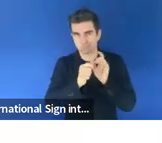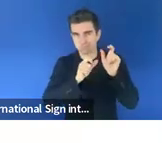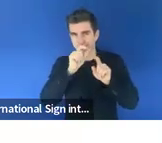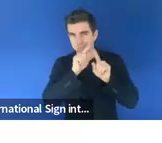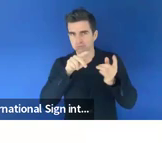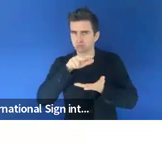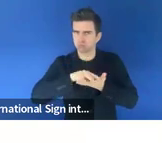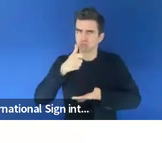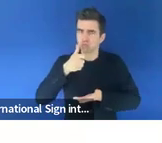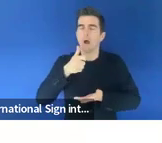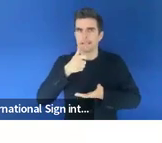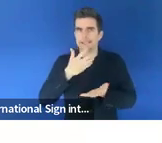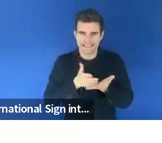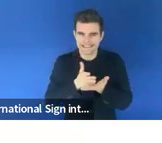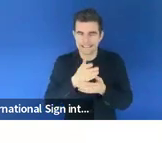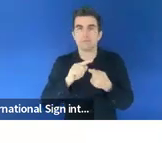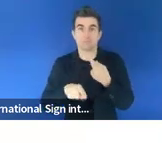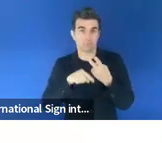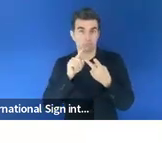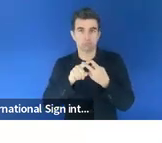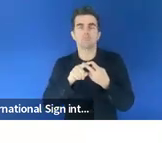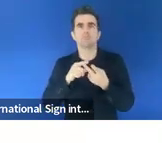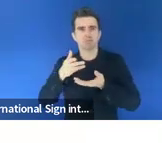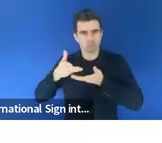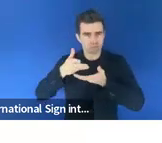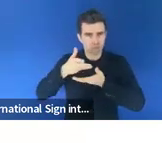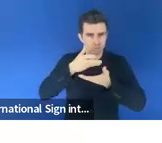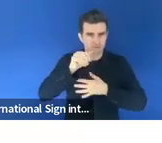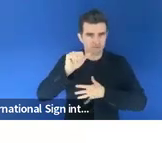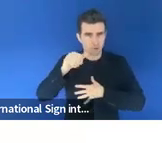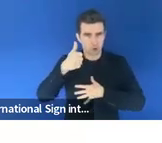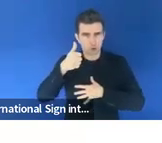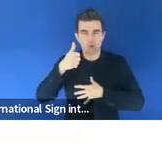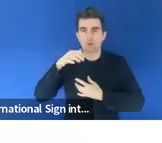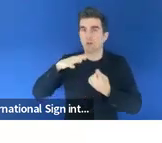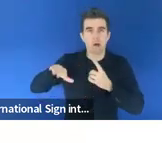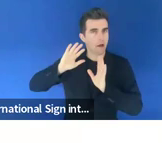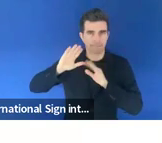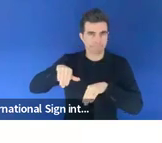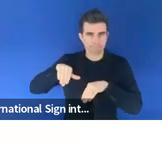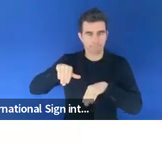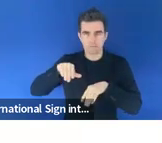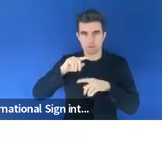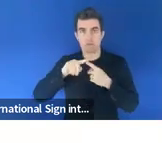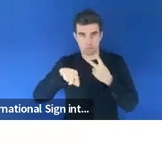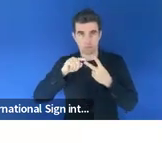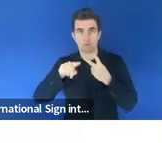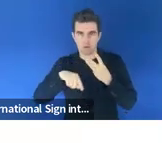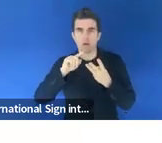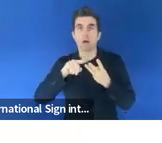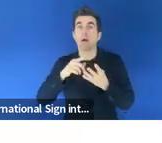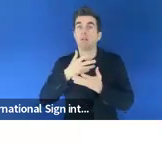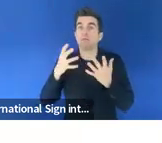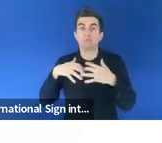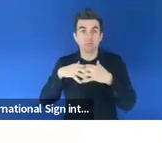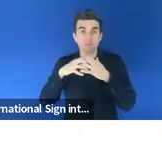for the trees, if I could use that analogy. And then they start prioritizing things, other things, over relationships.